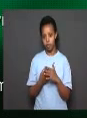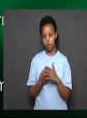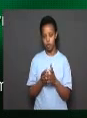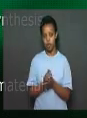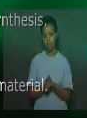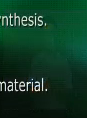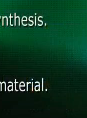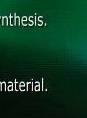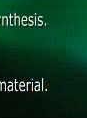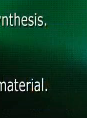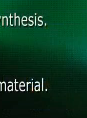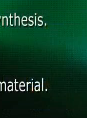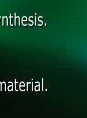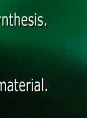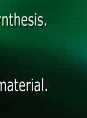Begin.